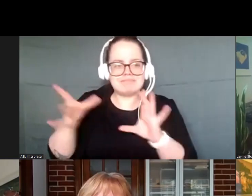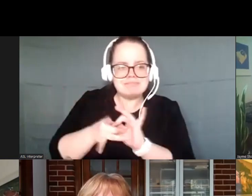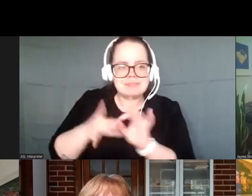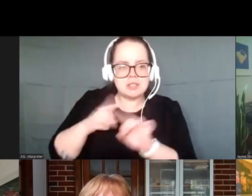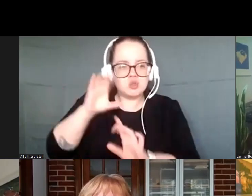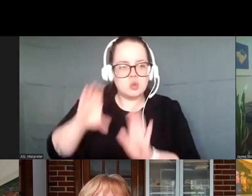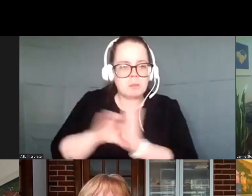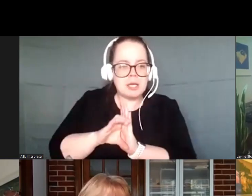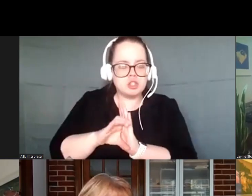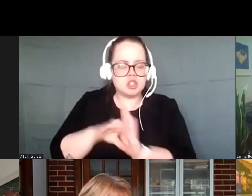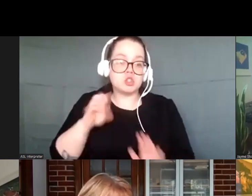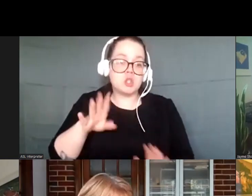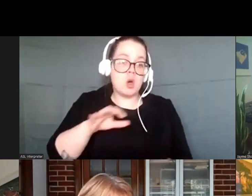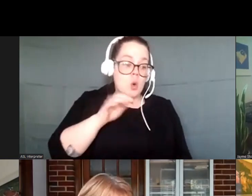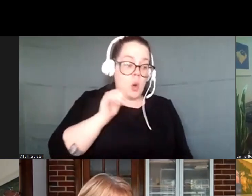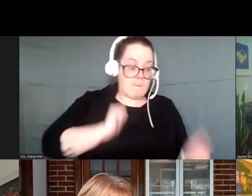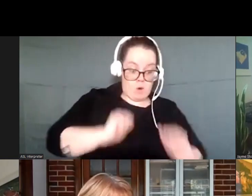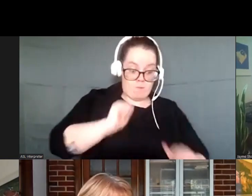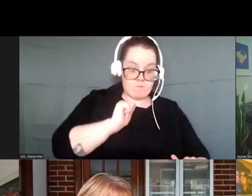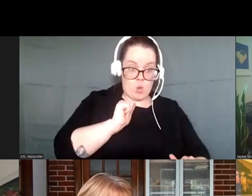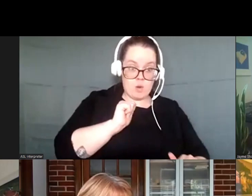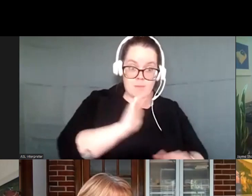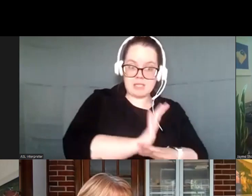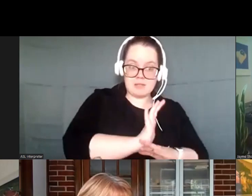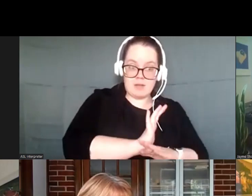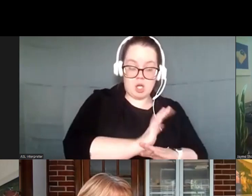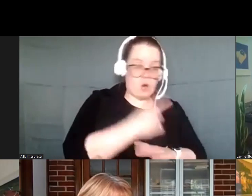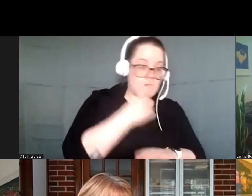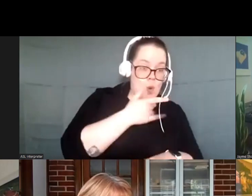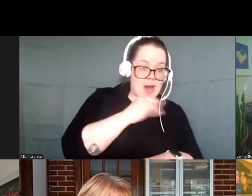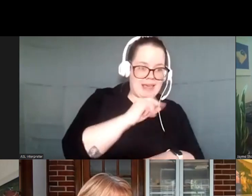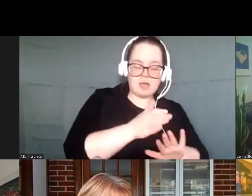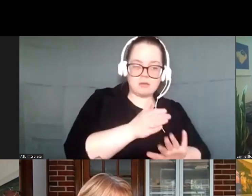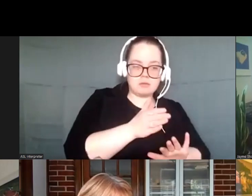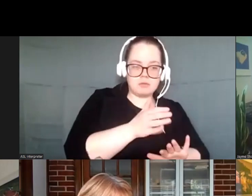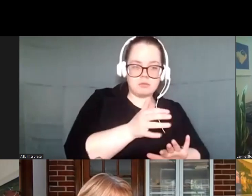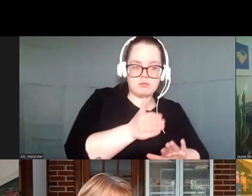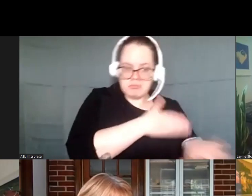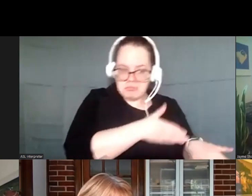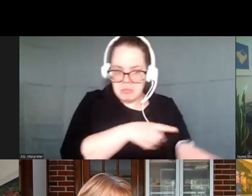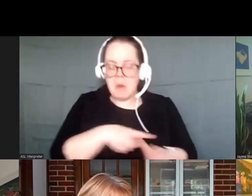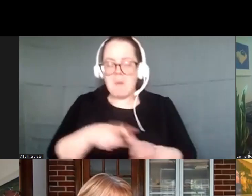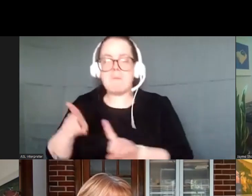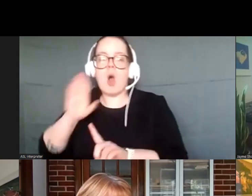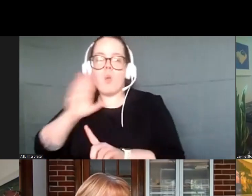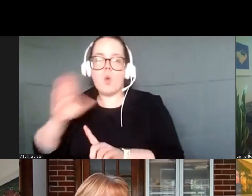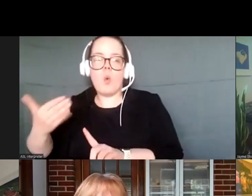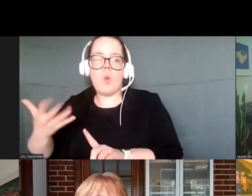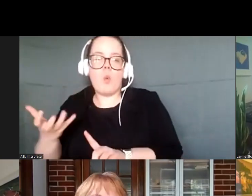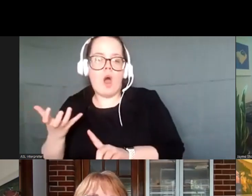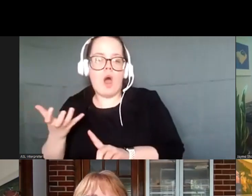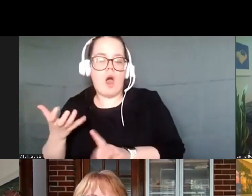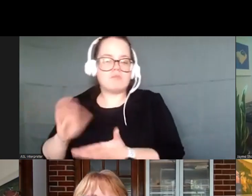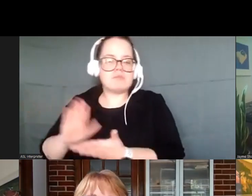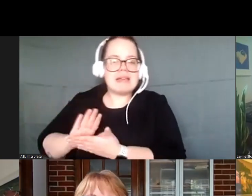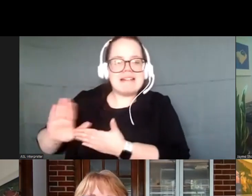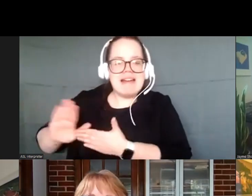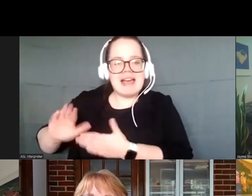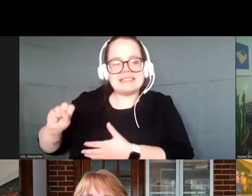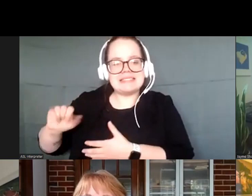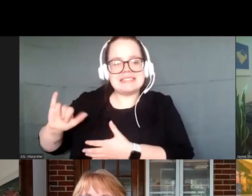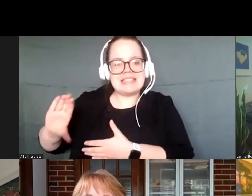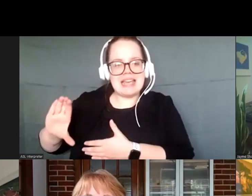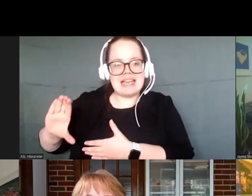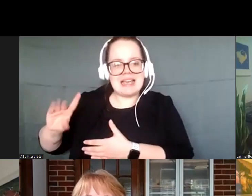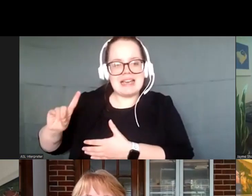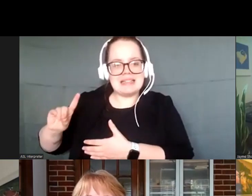performance video that you're going to want if you're trying to get gigs, you know, in performance venues, you're going to want a nice sync demo, which